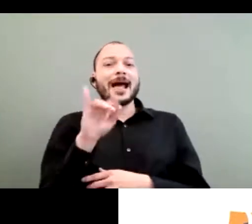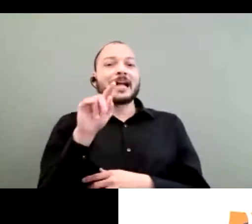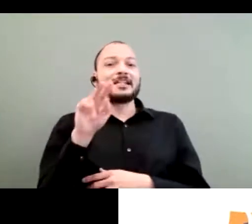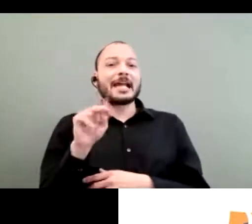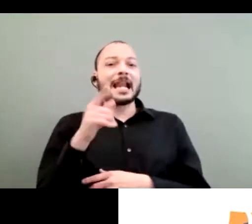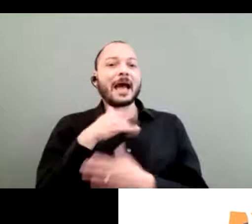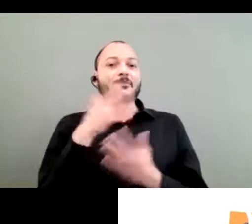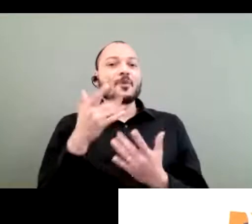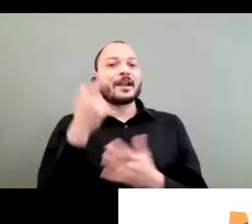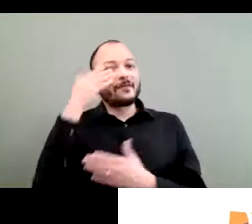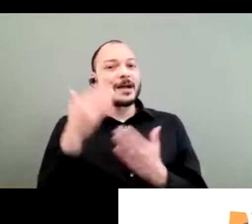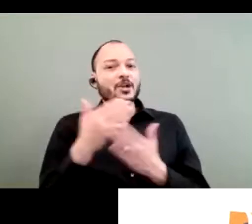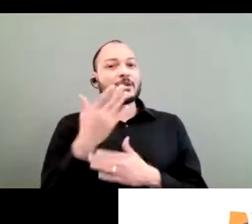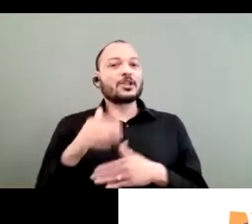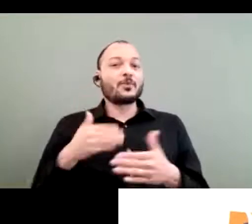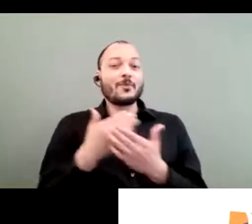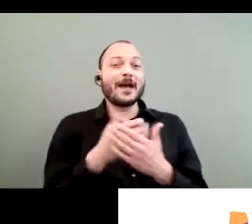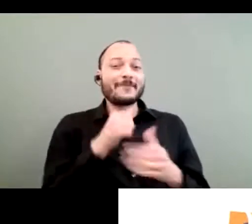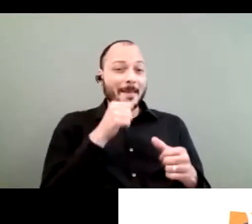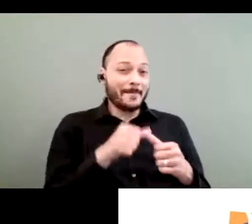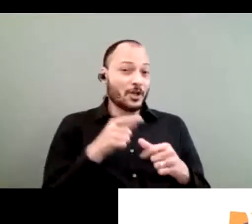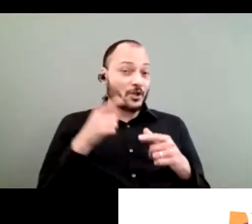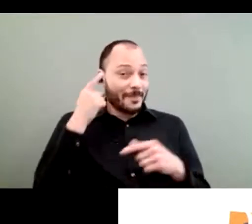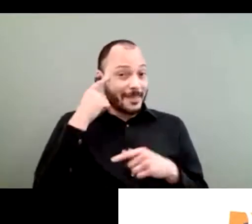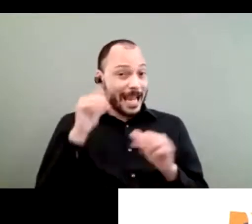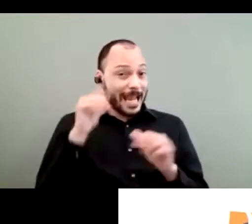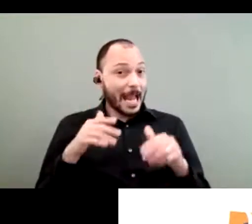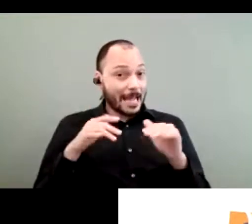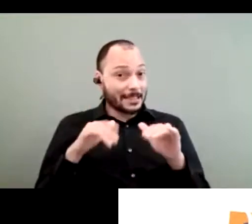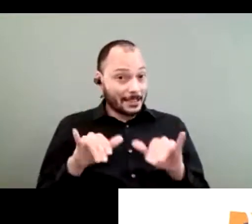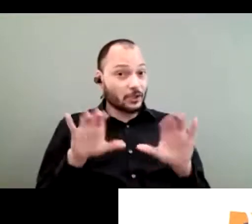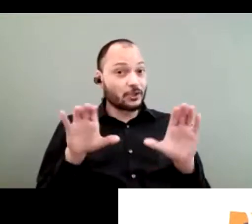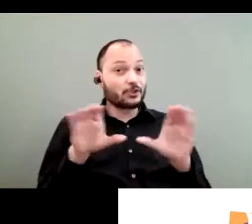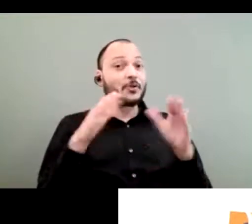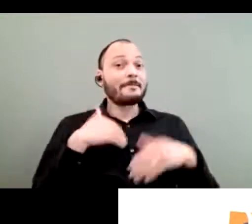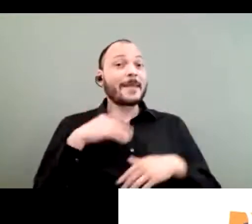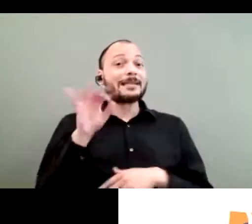the mail. Do you think I'll be able to do my taxes this year and get the stimulus?